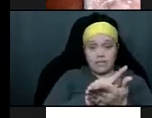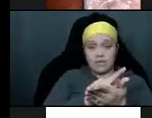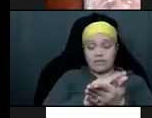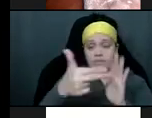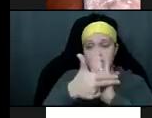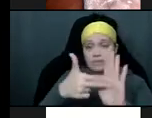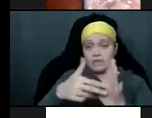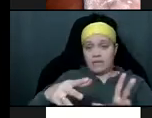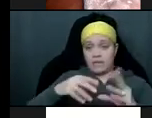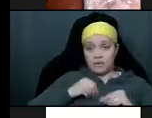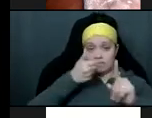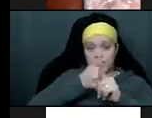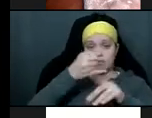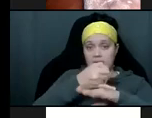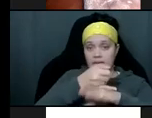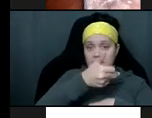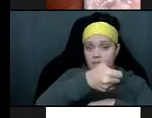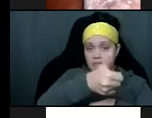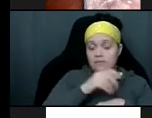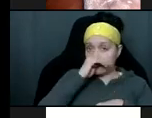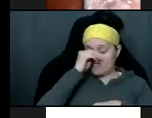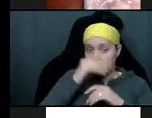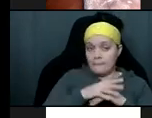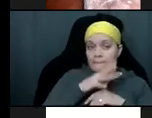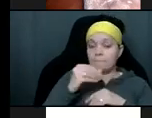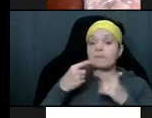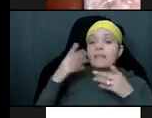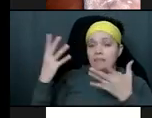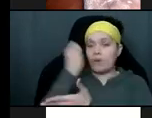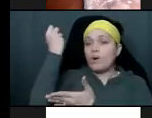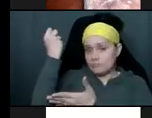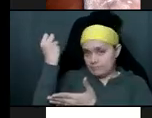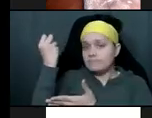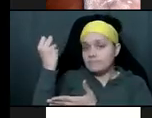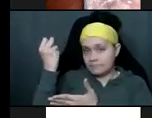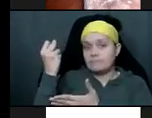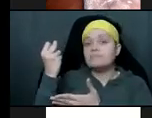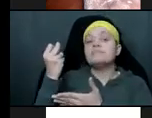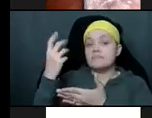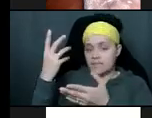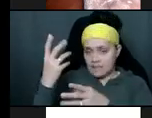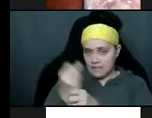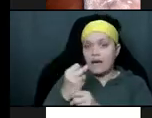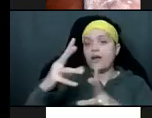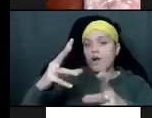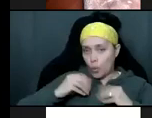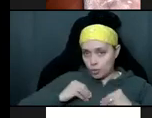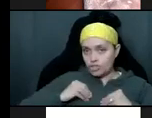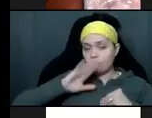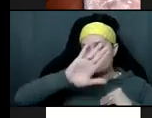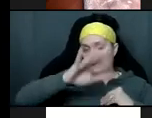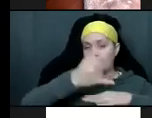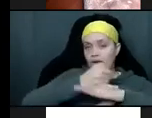own their own island. And they won. And they did get ownership of their